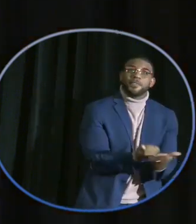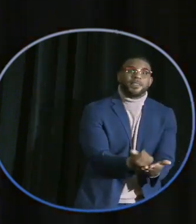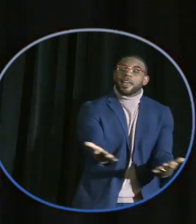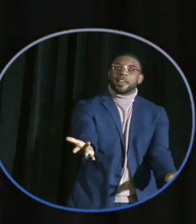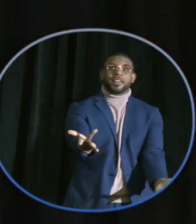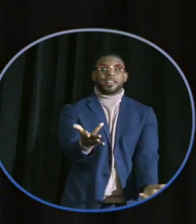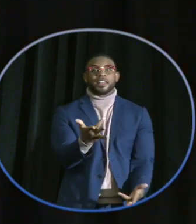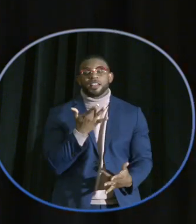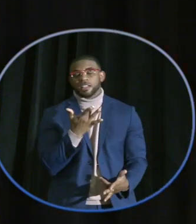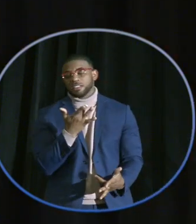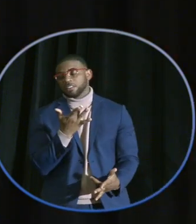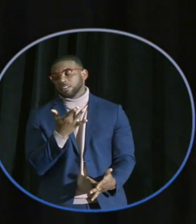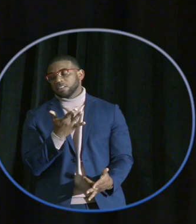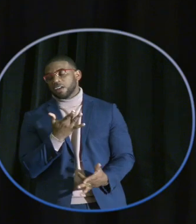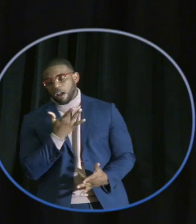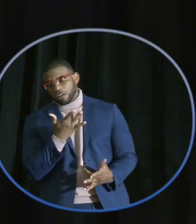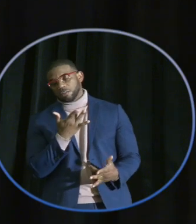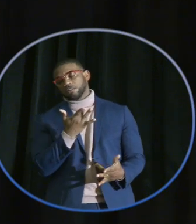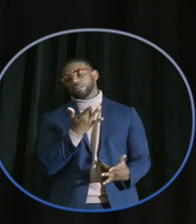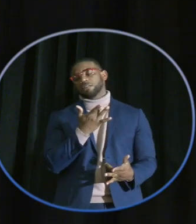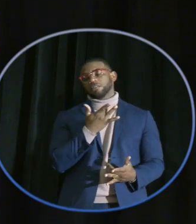in